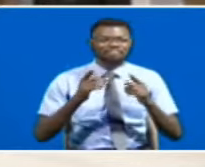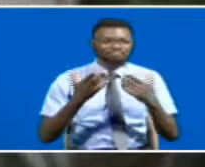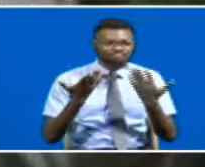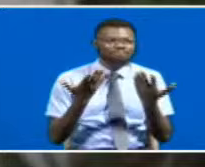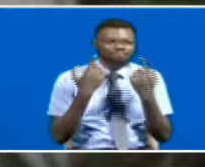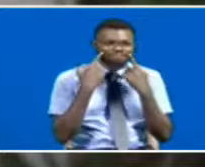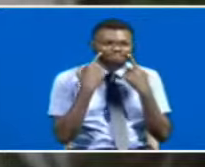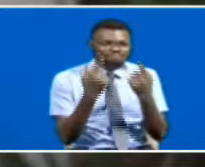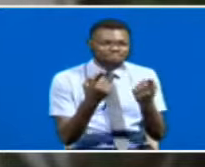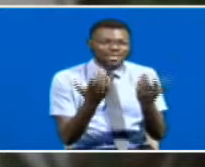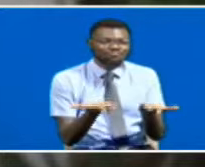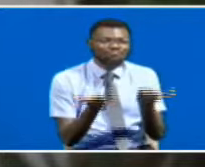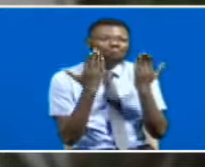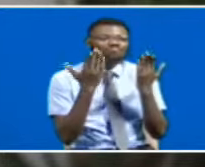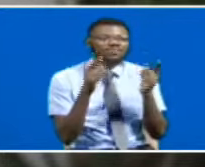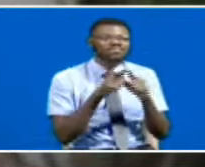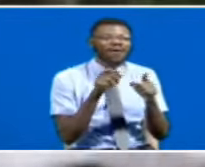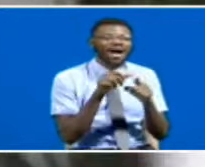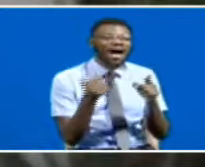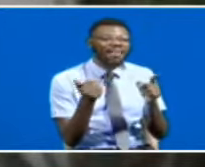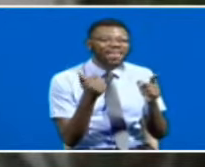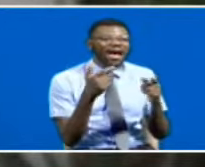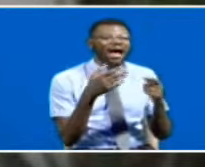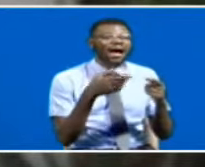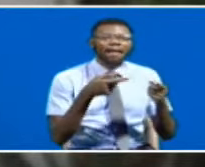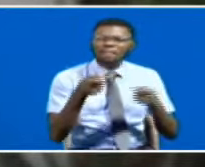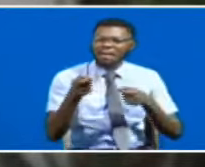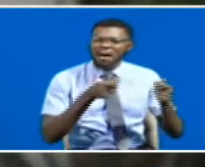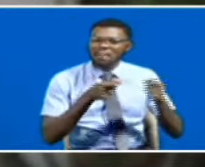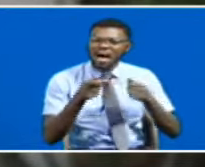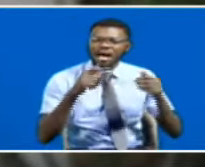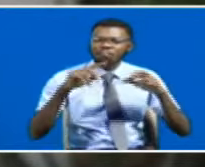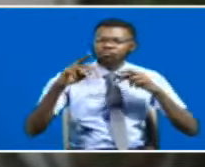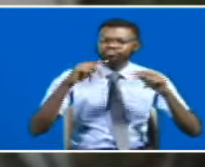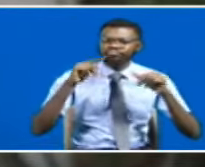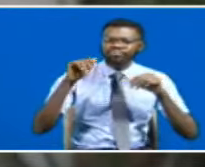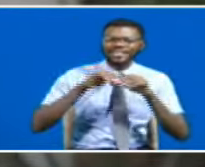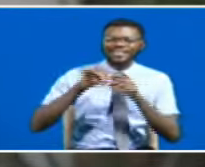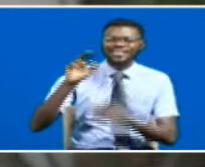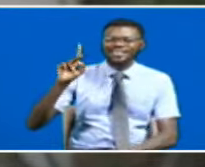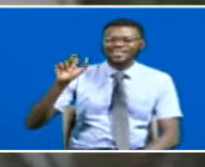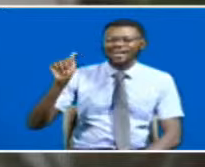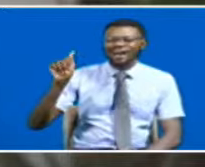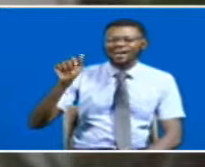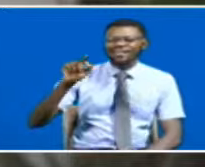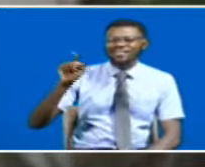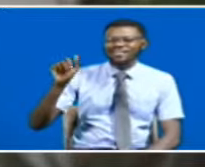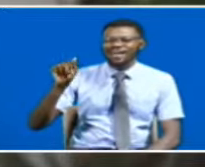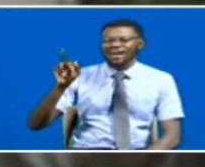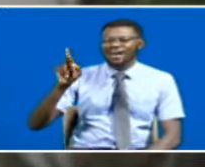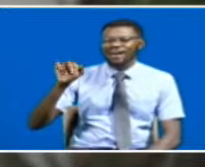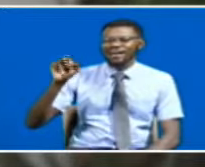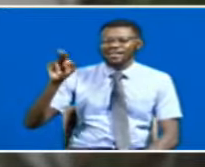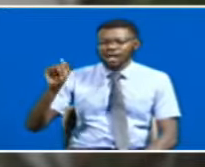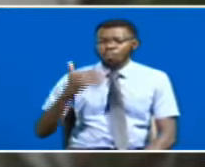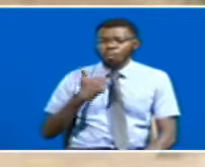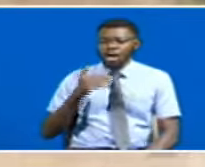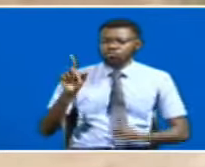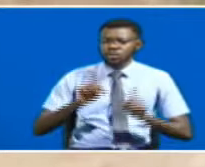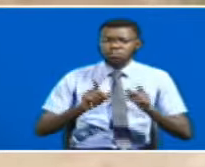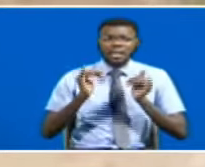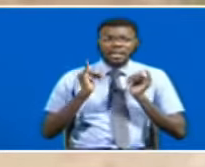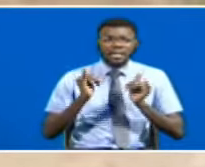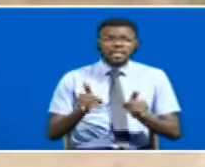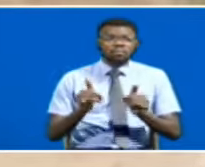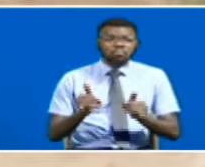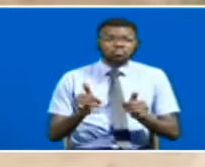acquired the Casa Malindi, a high-end luxury resort in the posh Casuarina area, and they are bringing in a new form of tourism, branding